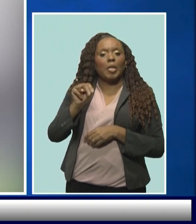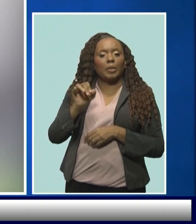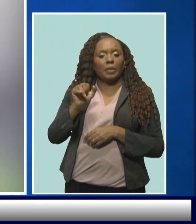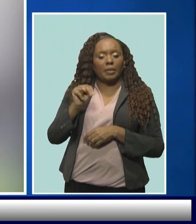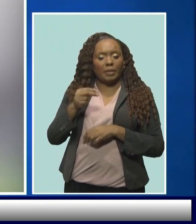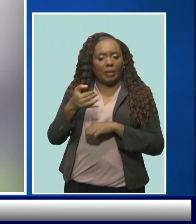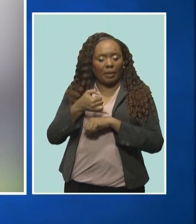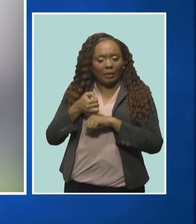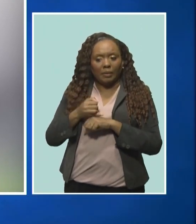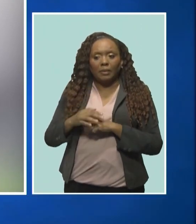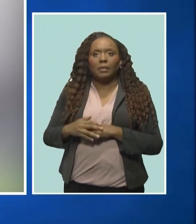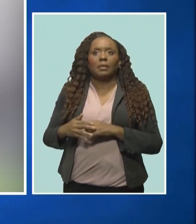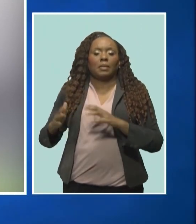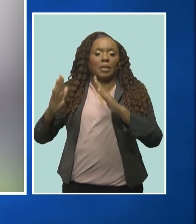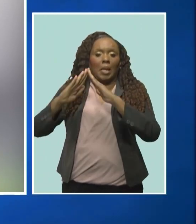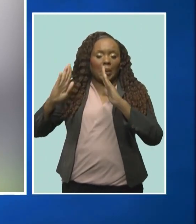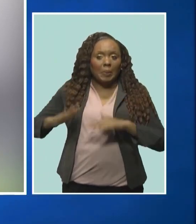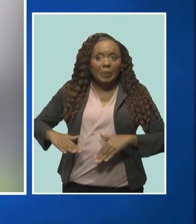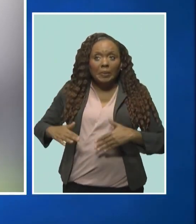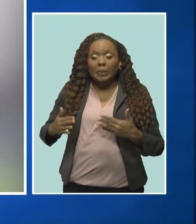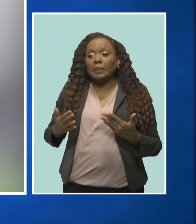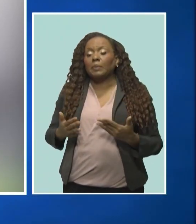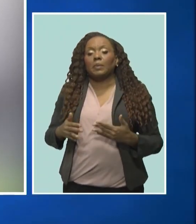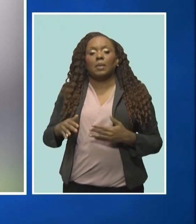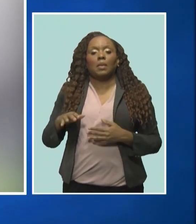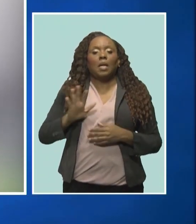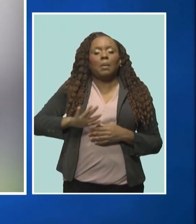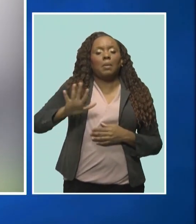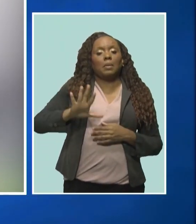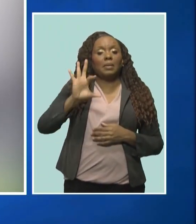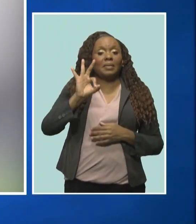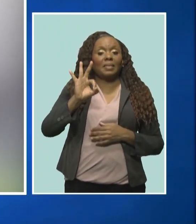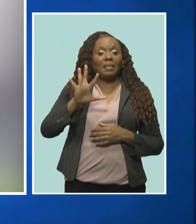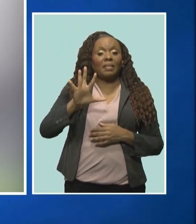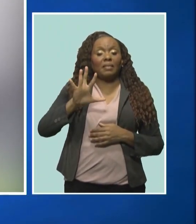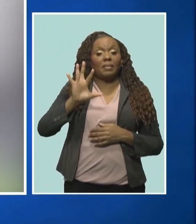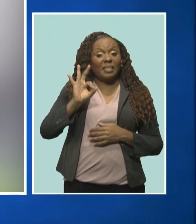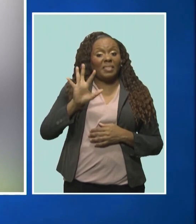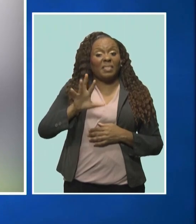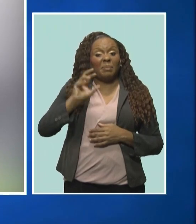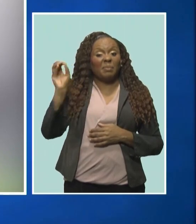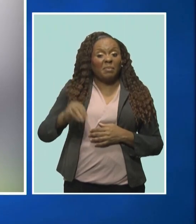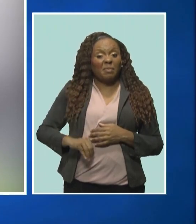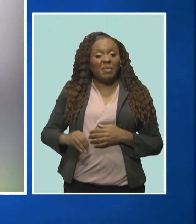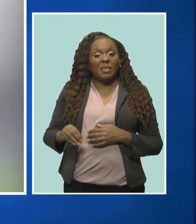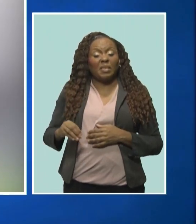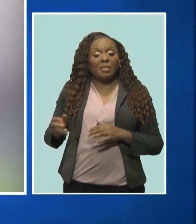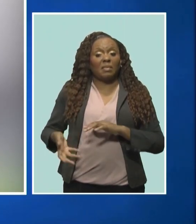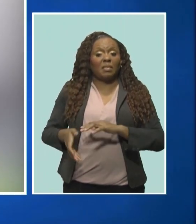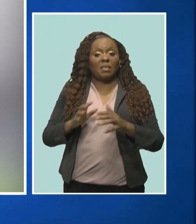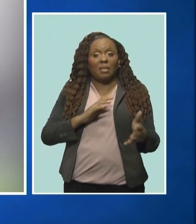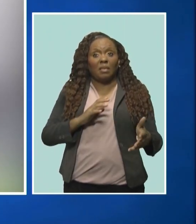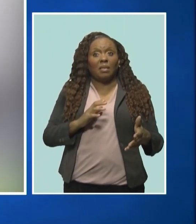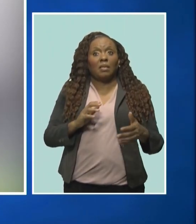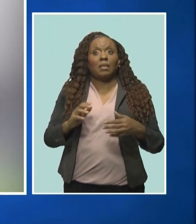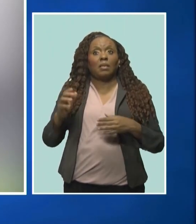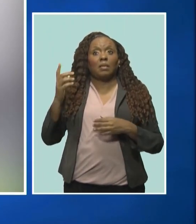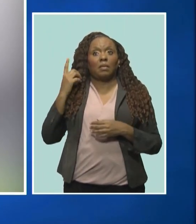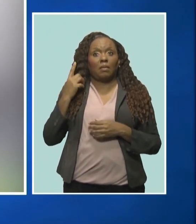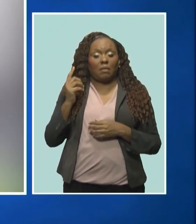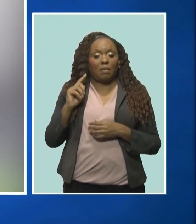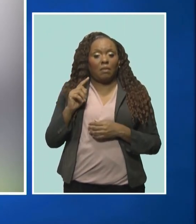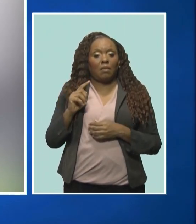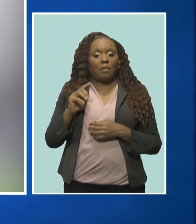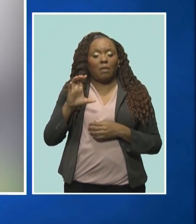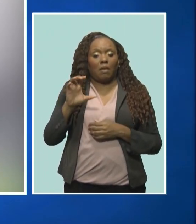to housing. Approximately 95% damage to buildings and structures on Petit, St. Vincent, as well